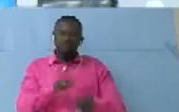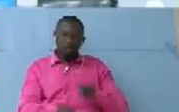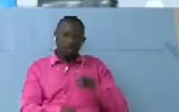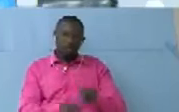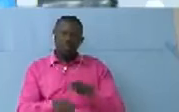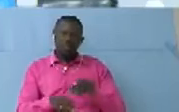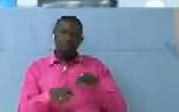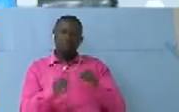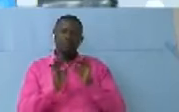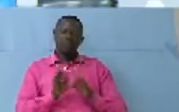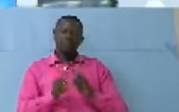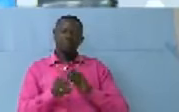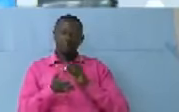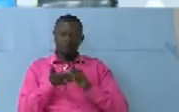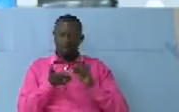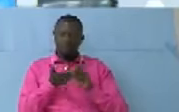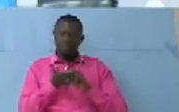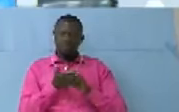they were taking also